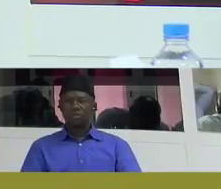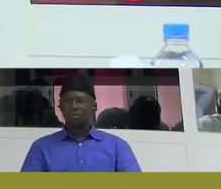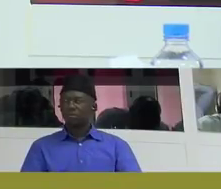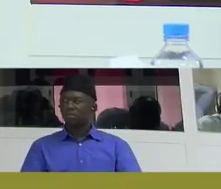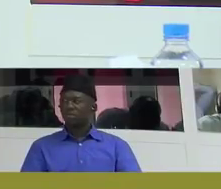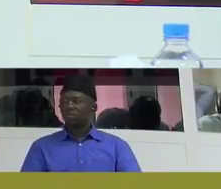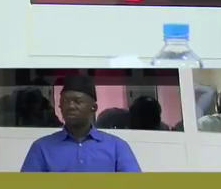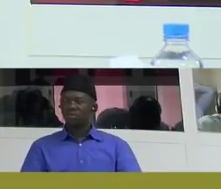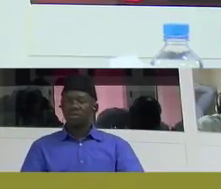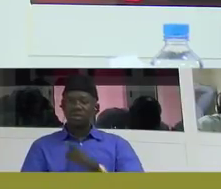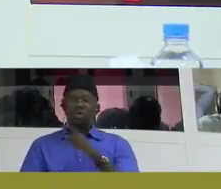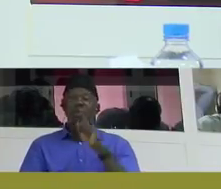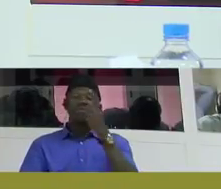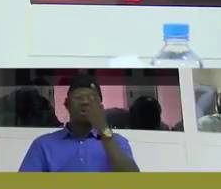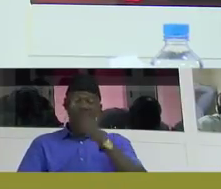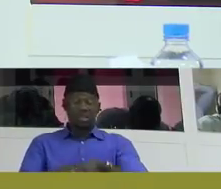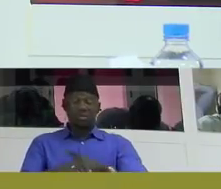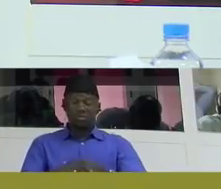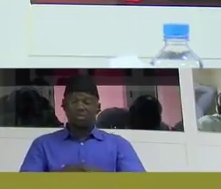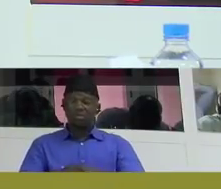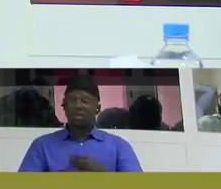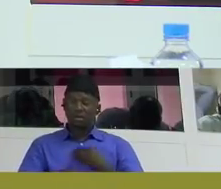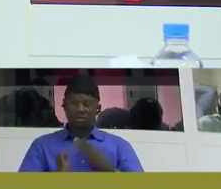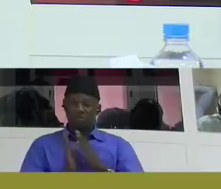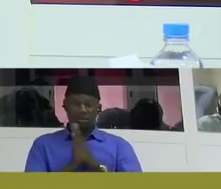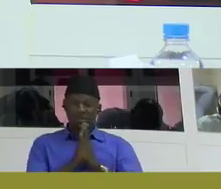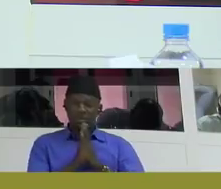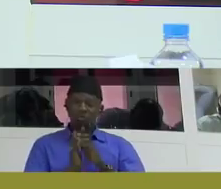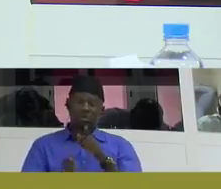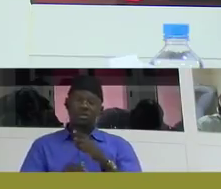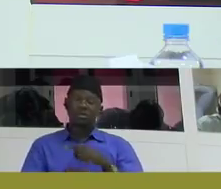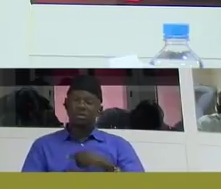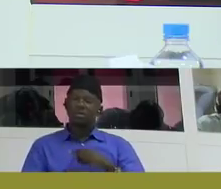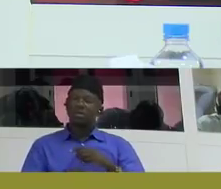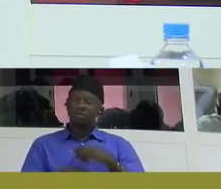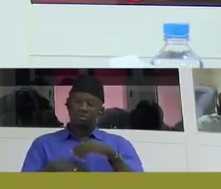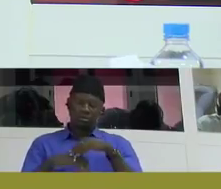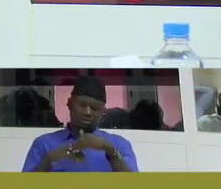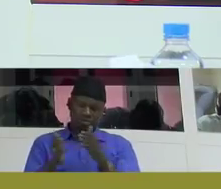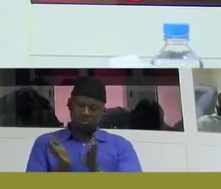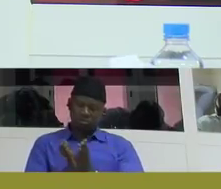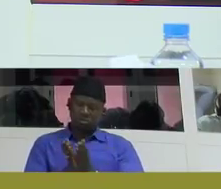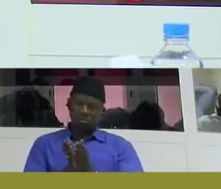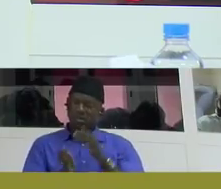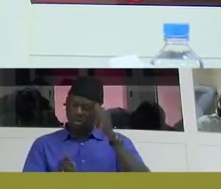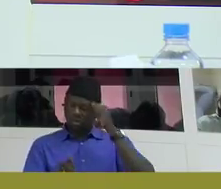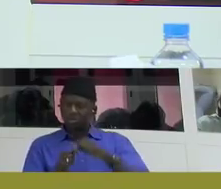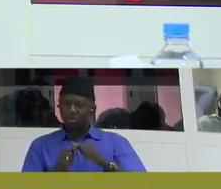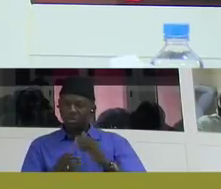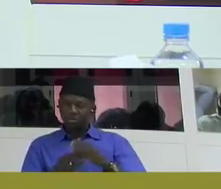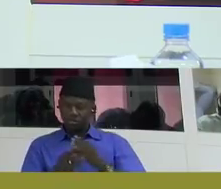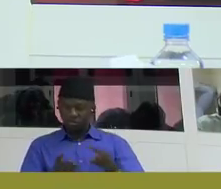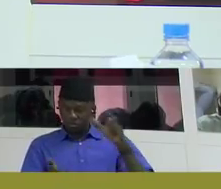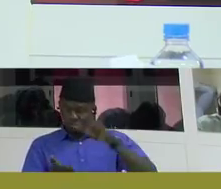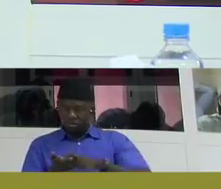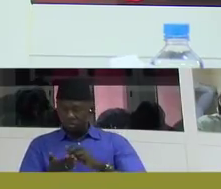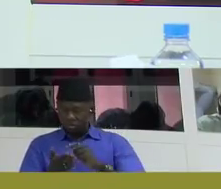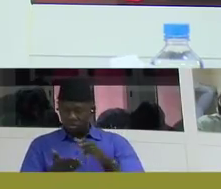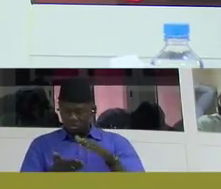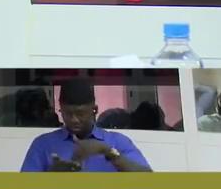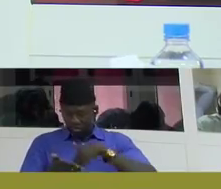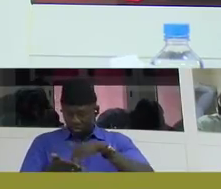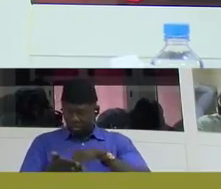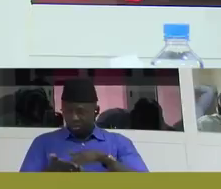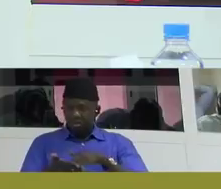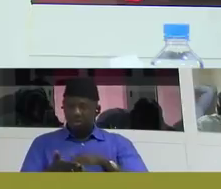That was the first time I encountered with the ban. Oh, okay. And I can remember before putting that on paper, I